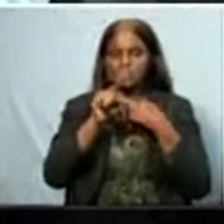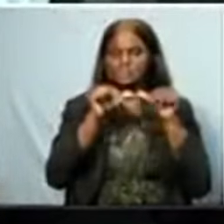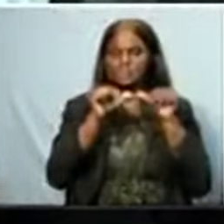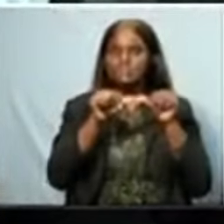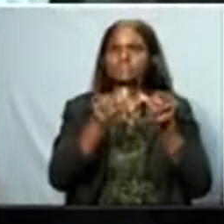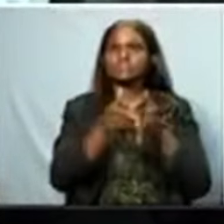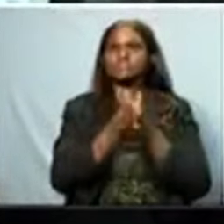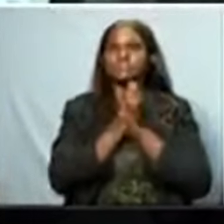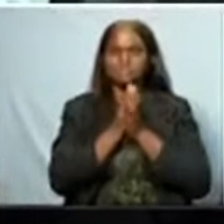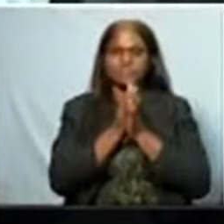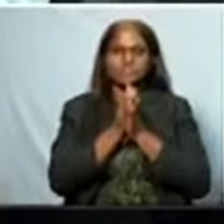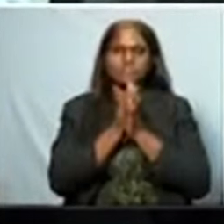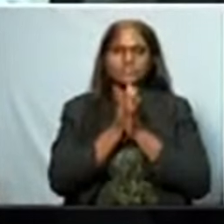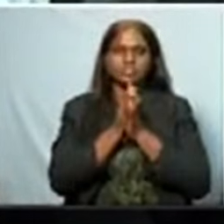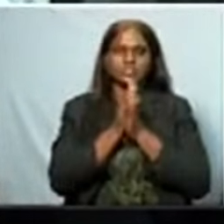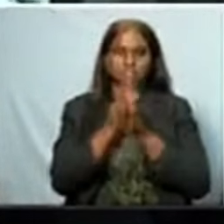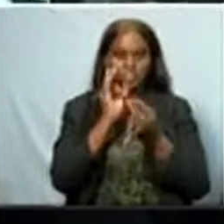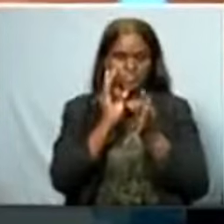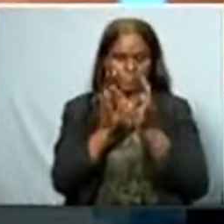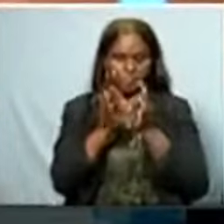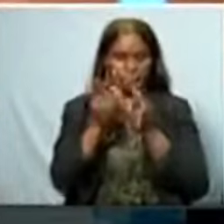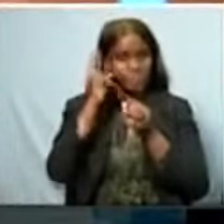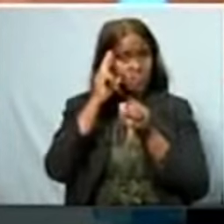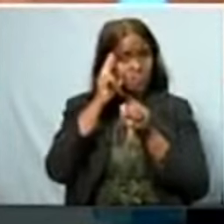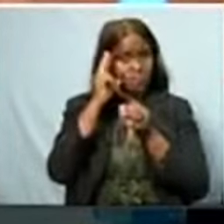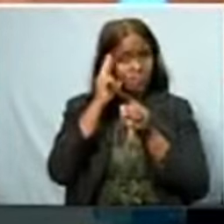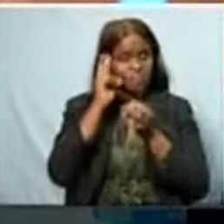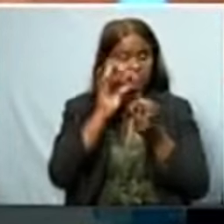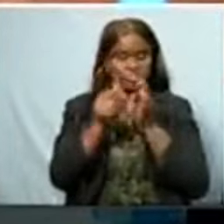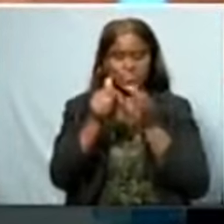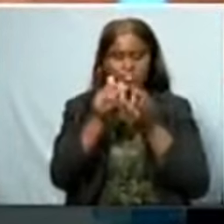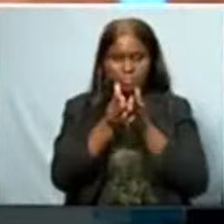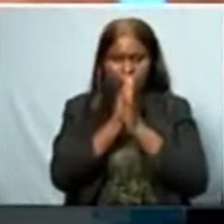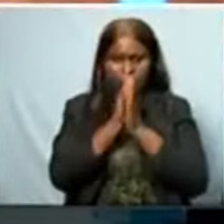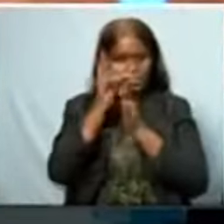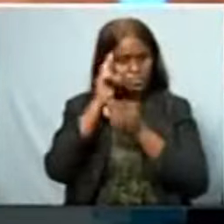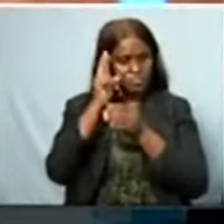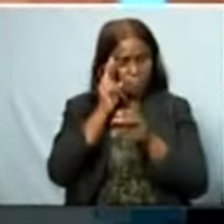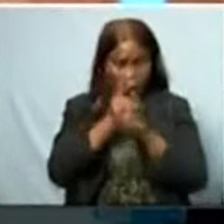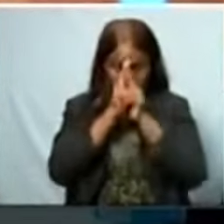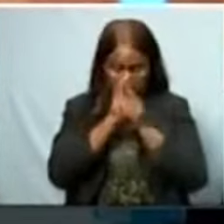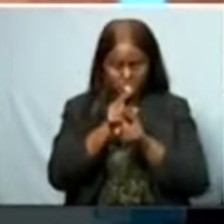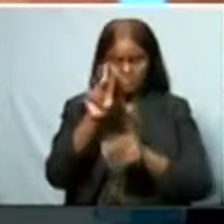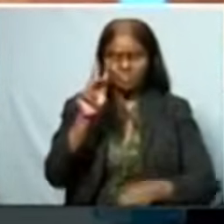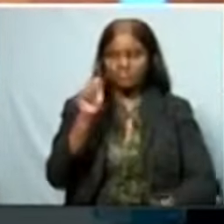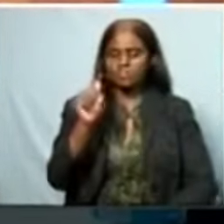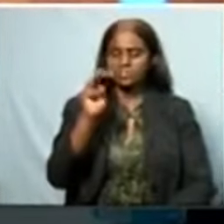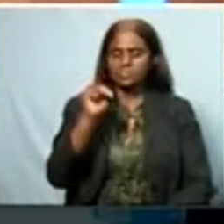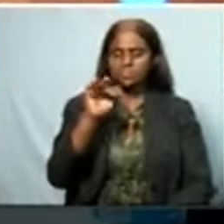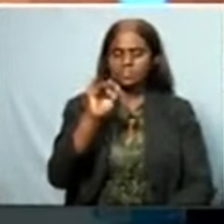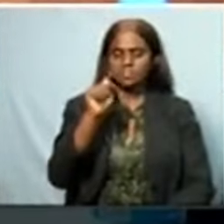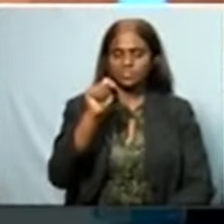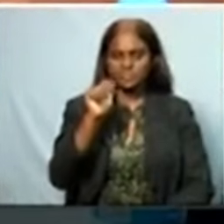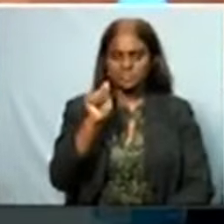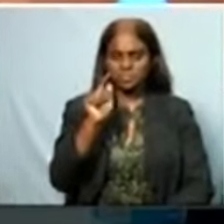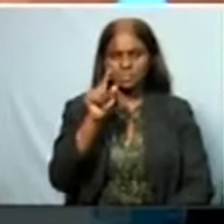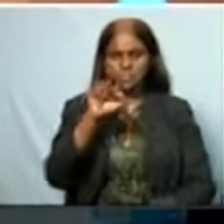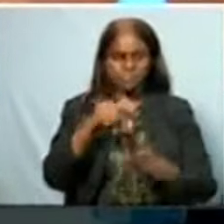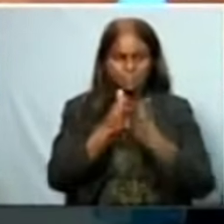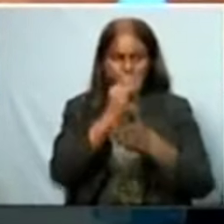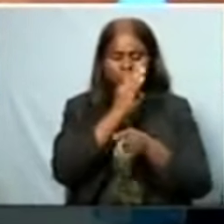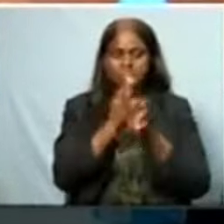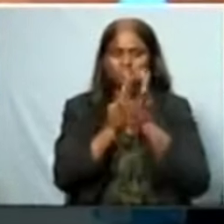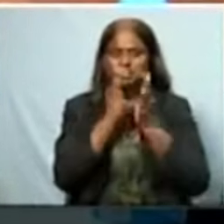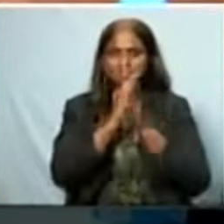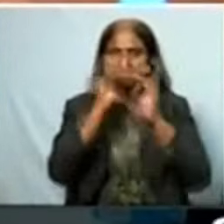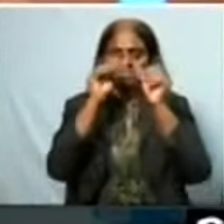claim. If you remember, you can switch off the mic. If you remember, Honorable Kamita, that's why I was asking, how was this contract